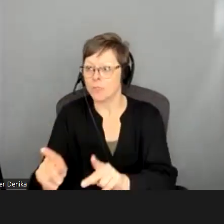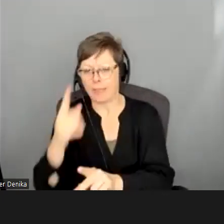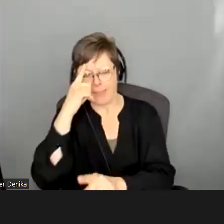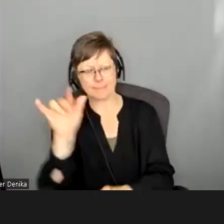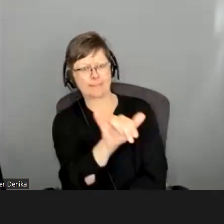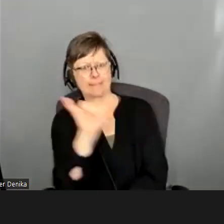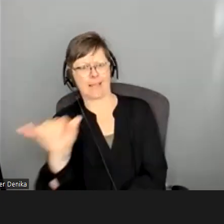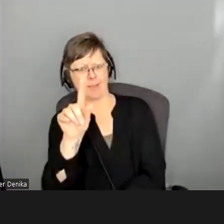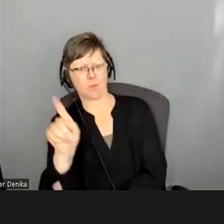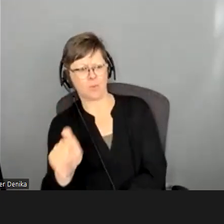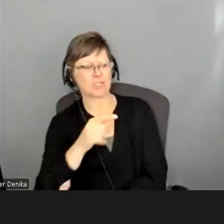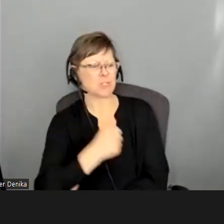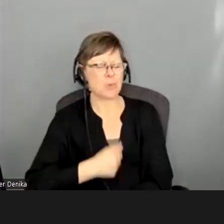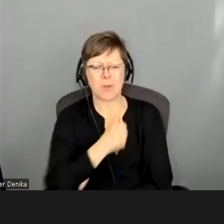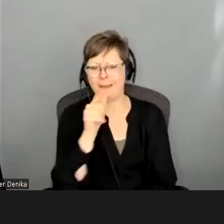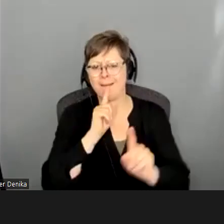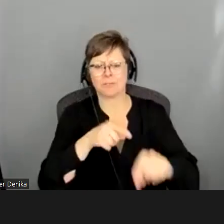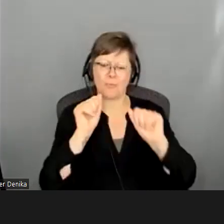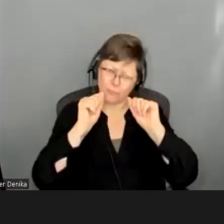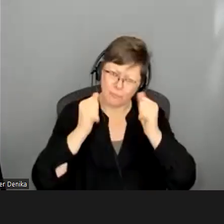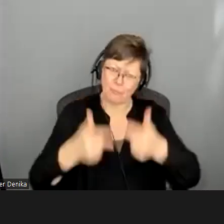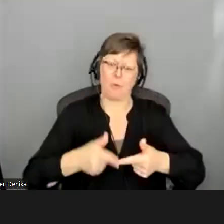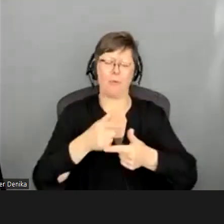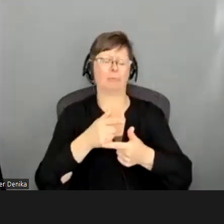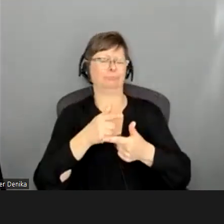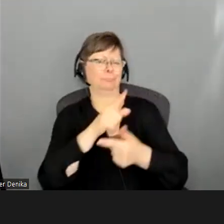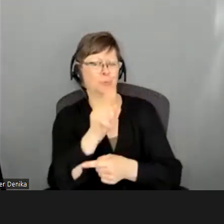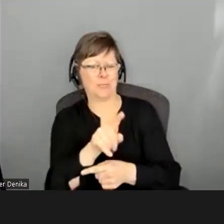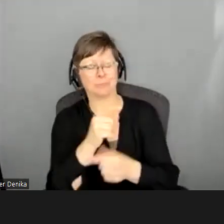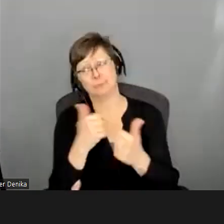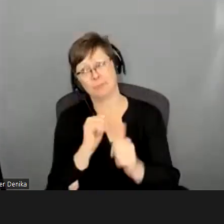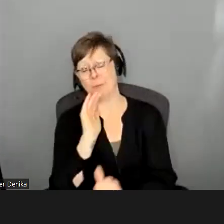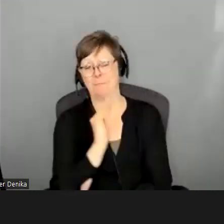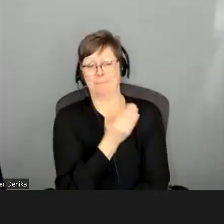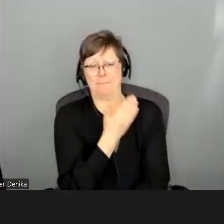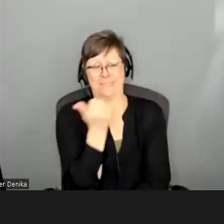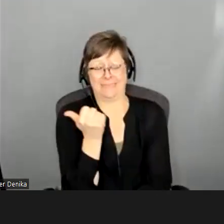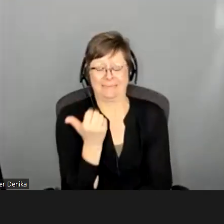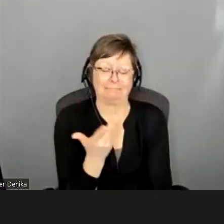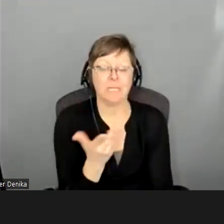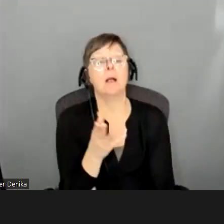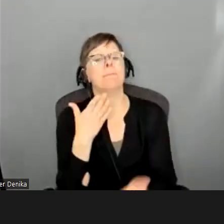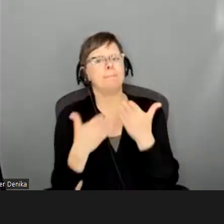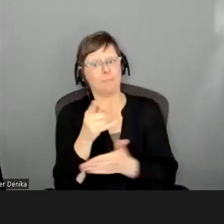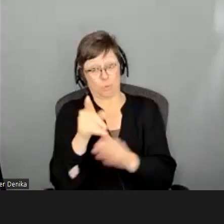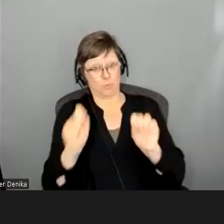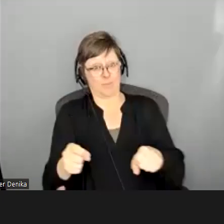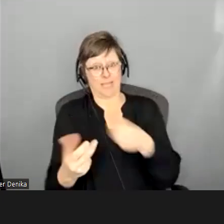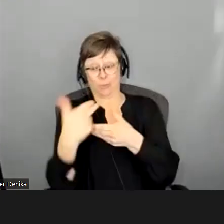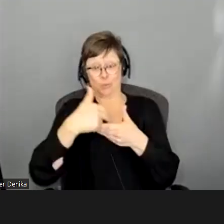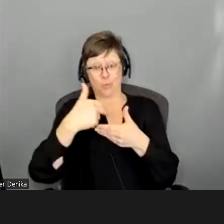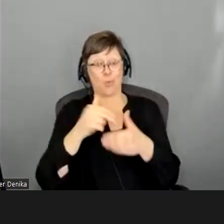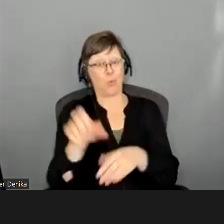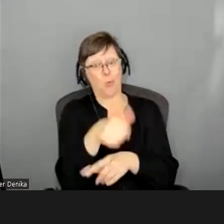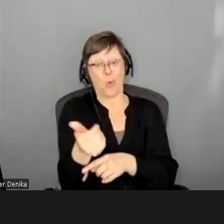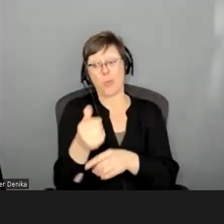sorry we weren't able to get to everybody's response, but we do try our best. Perhaps you'll be able to join our future webinars.